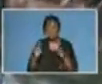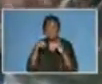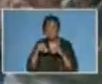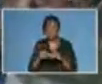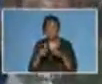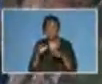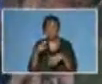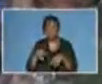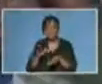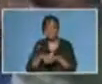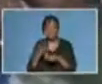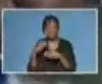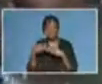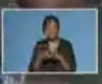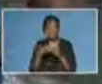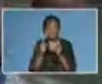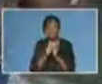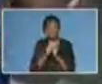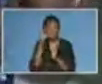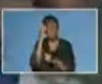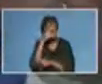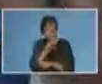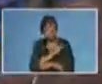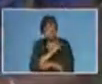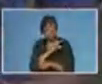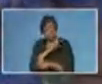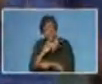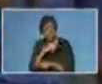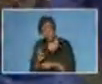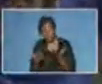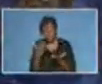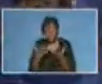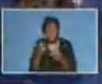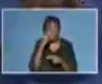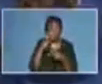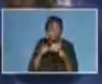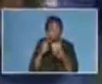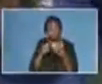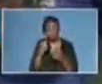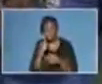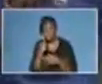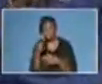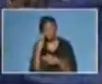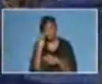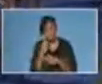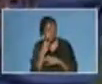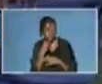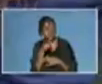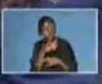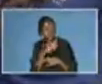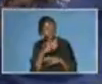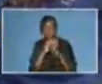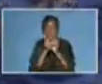to be fun, maybe, or rivalry, maybe. What you saying, Ricardo? I see it. True to form, you change your clothes. I didn't tell you,